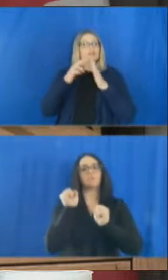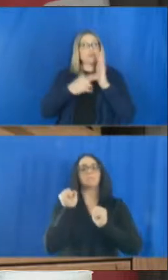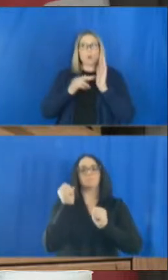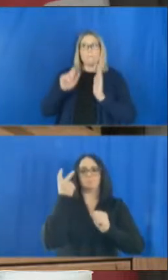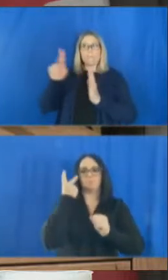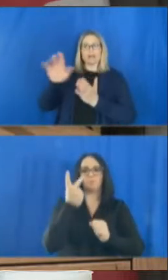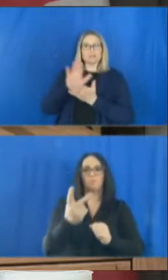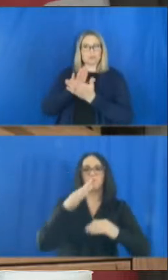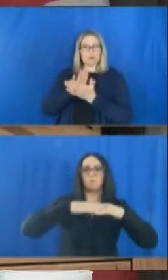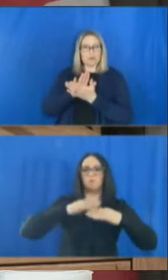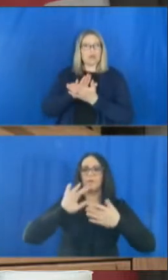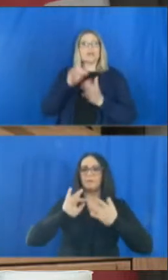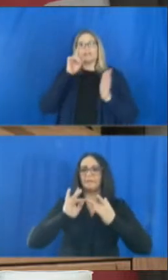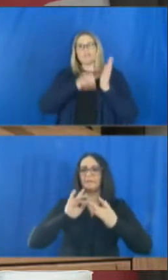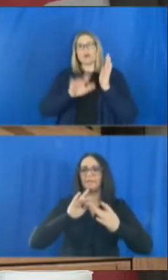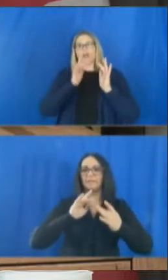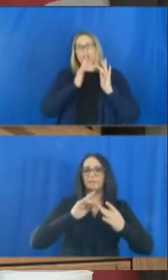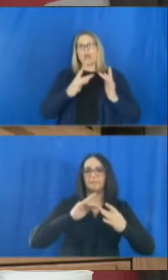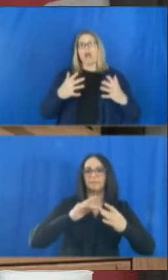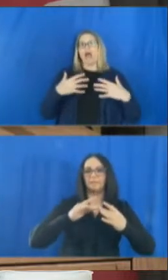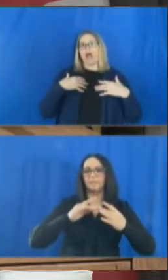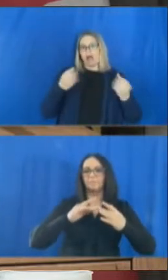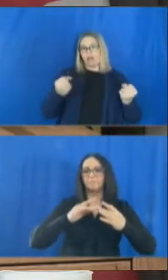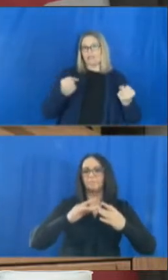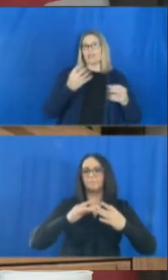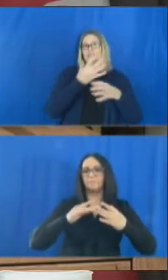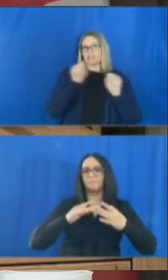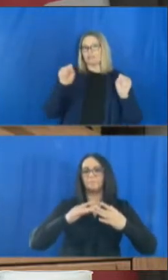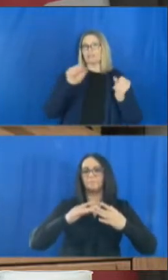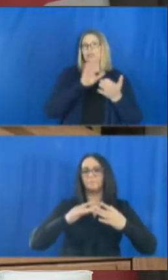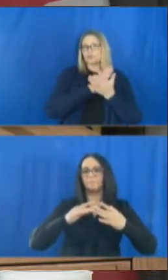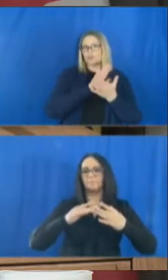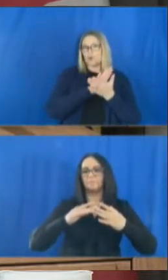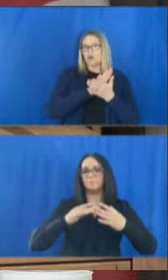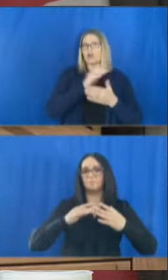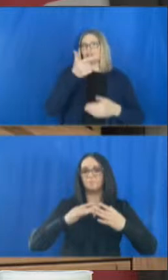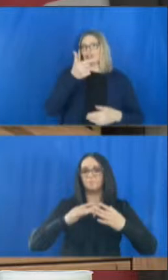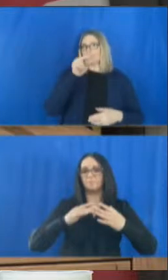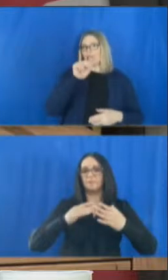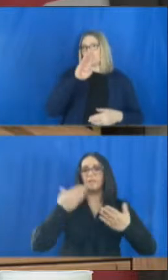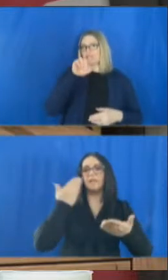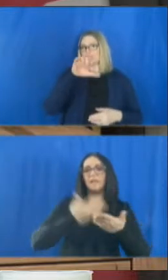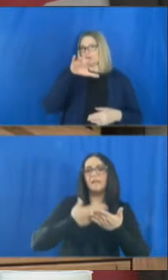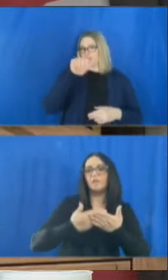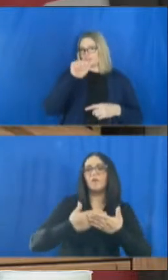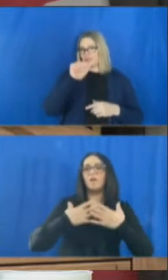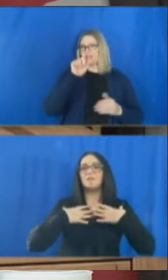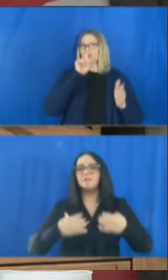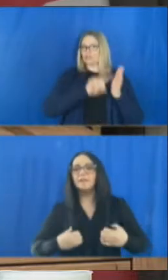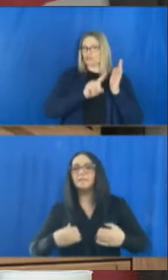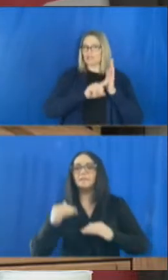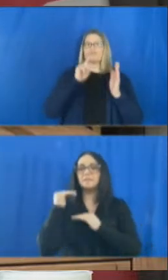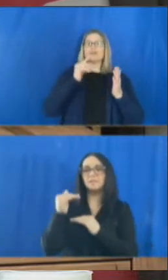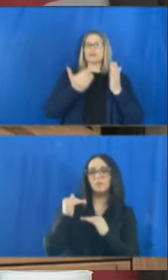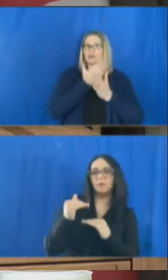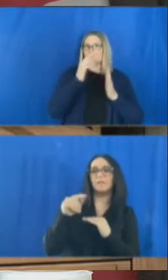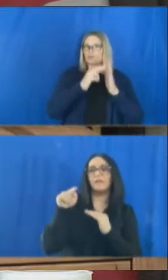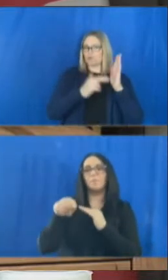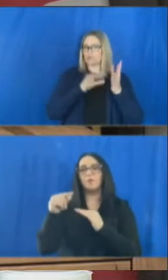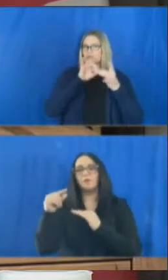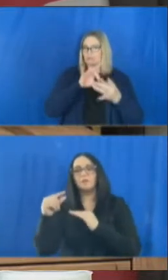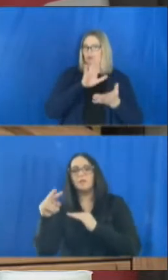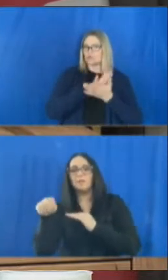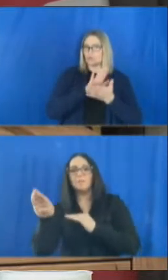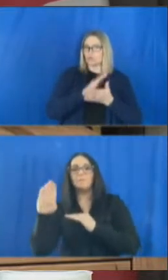Level 3 was tough for so many, including our small business owners. Je sais que la vaste